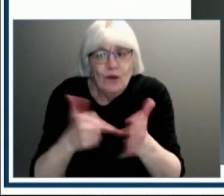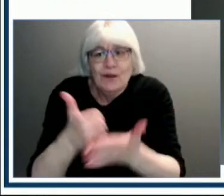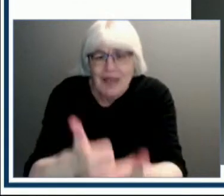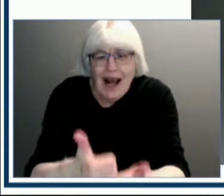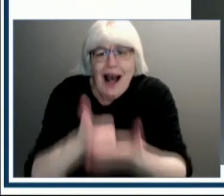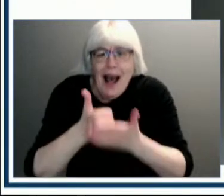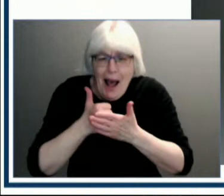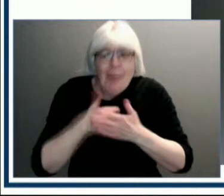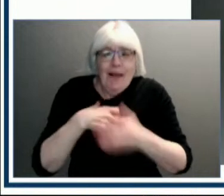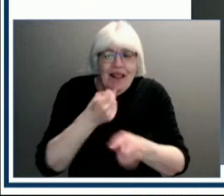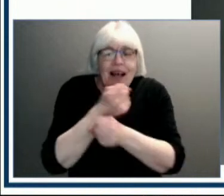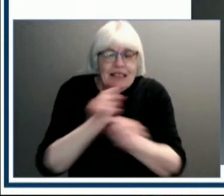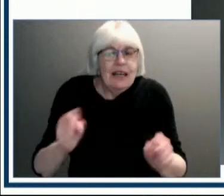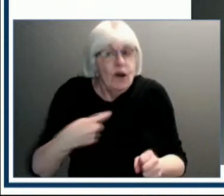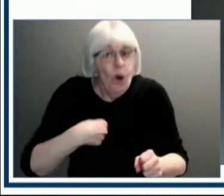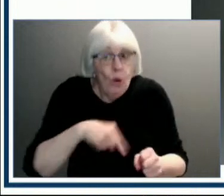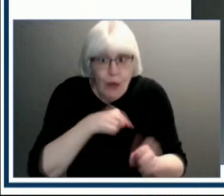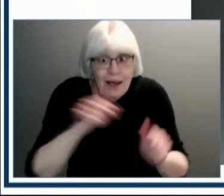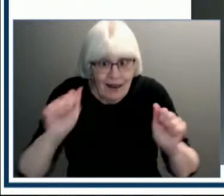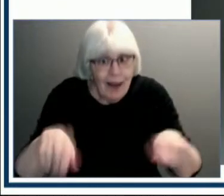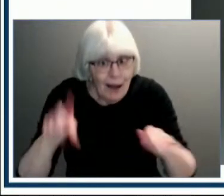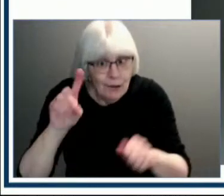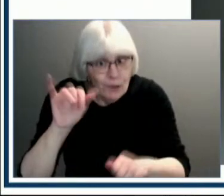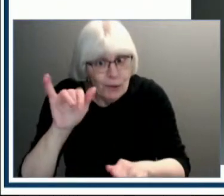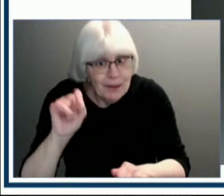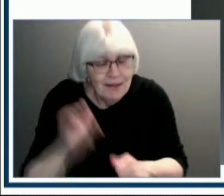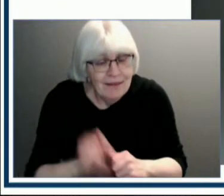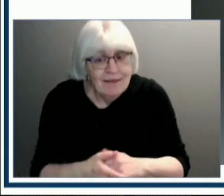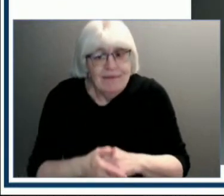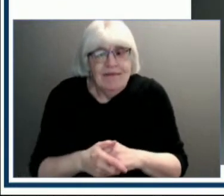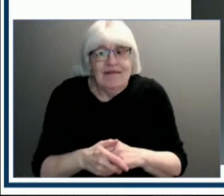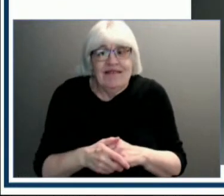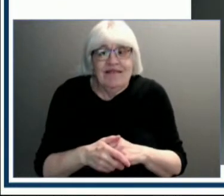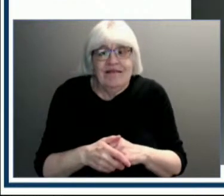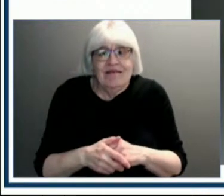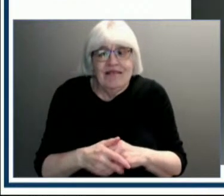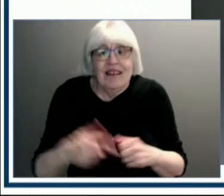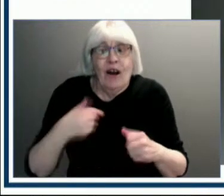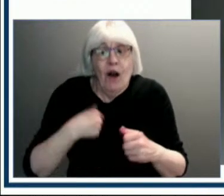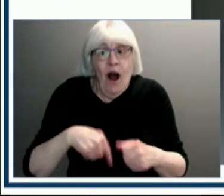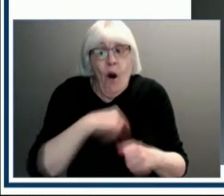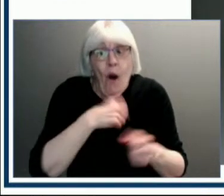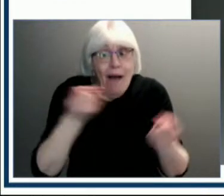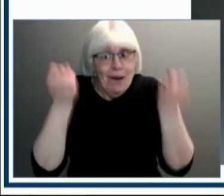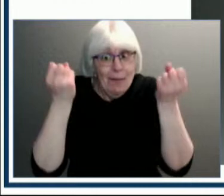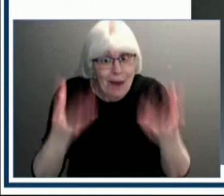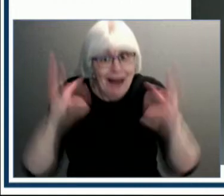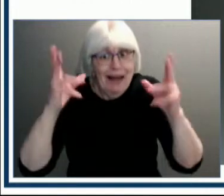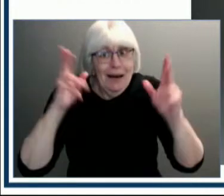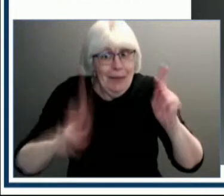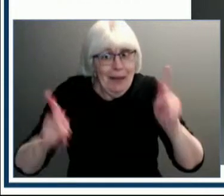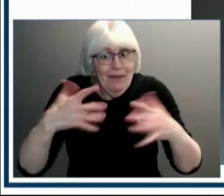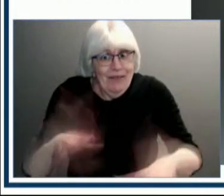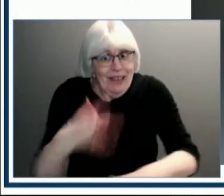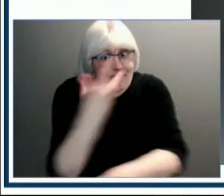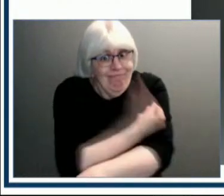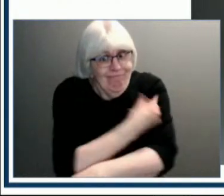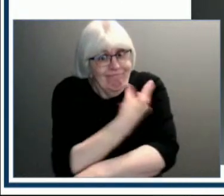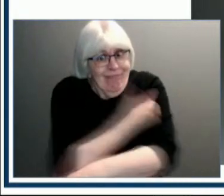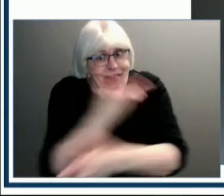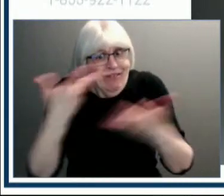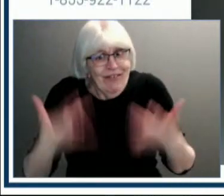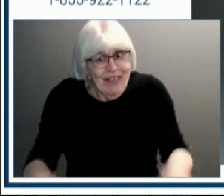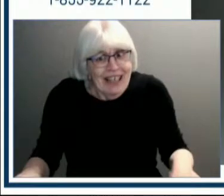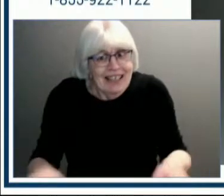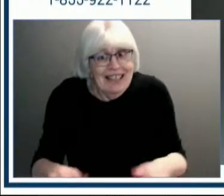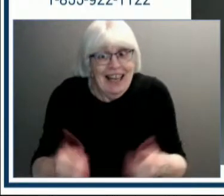do. We know that we have high vaccination rates, as I've talked about, and we're starting to get booster doses into arms with a plan